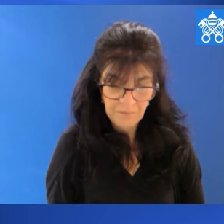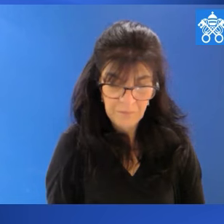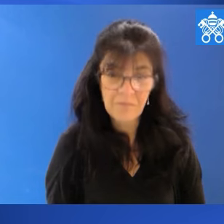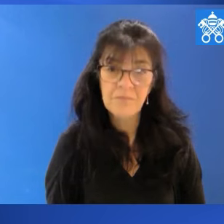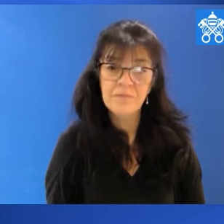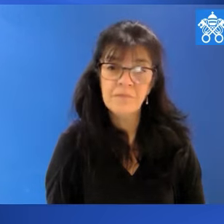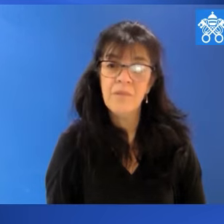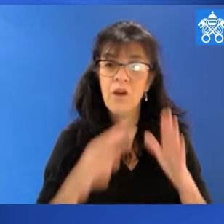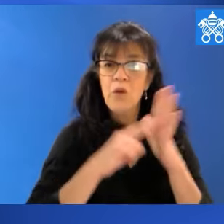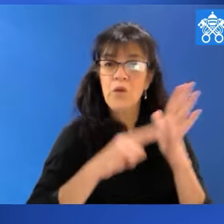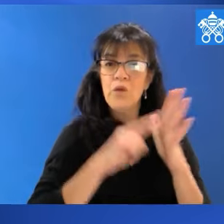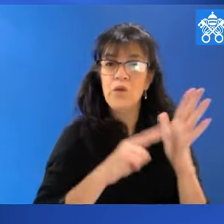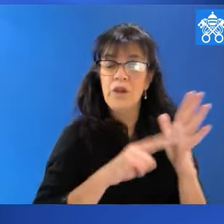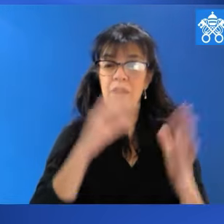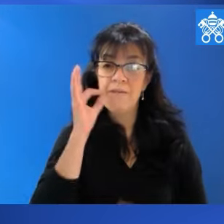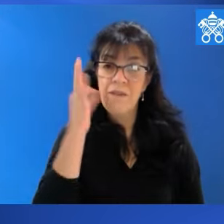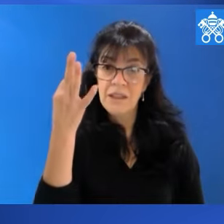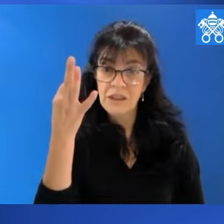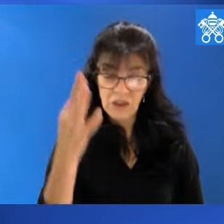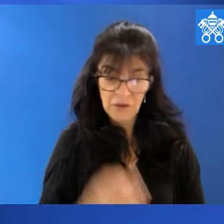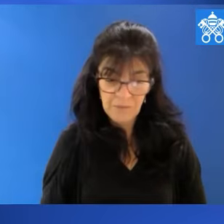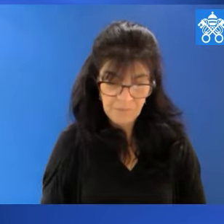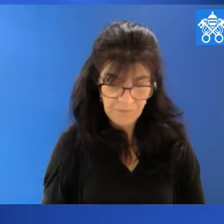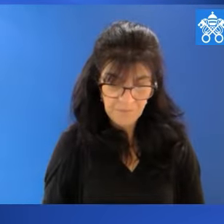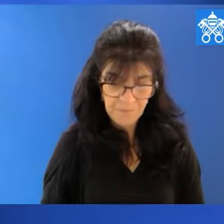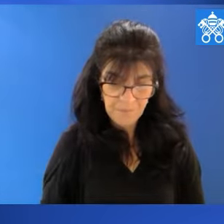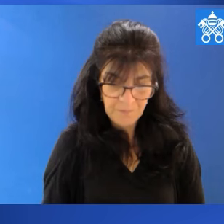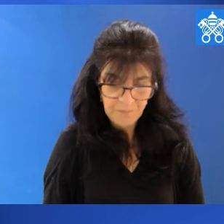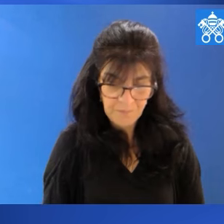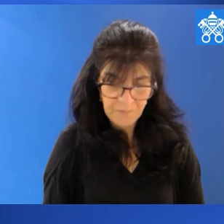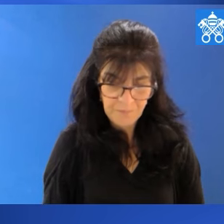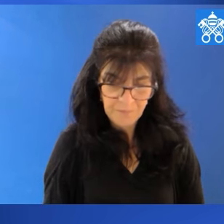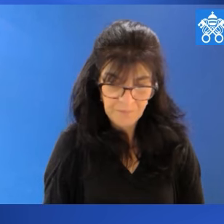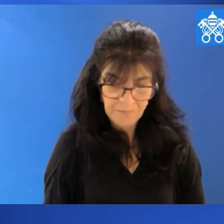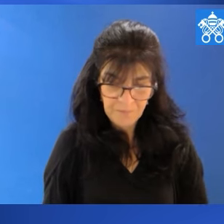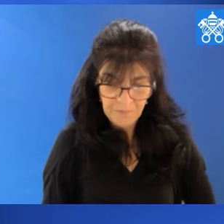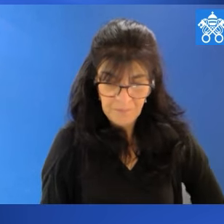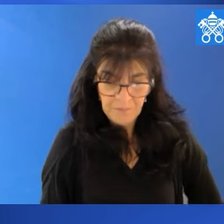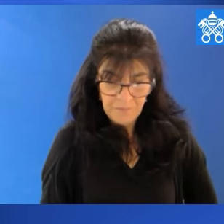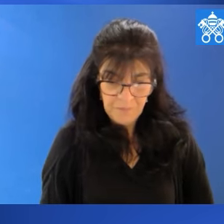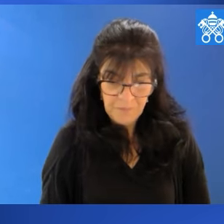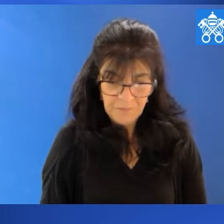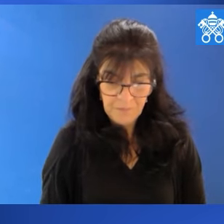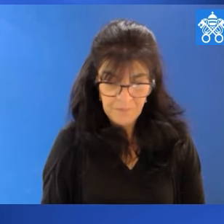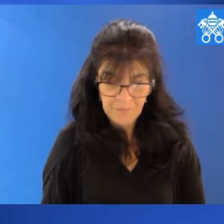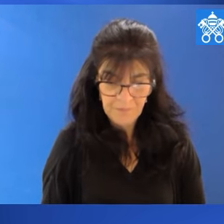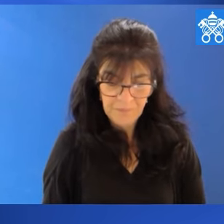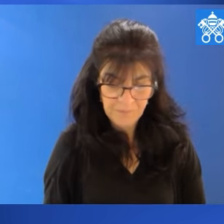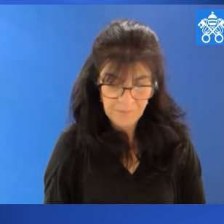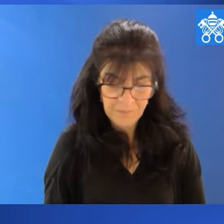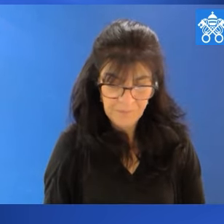Du livre des psaumes. Rendez grâce au Seigneur car il est bon. Éternel est son